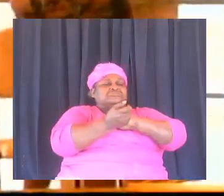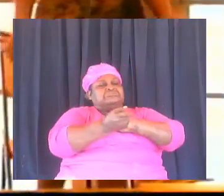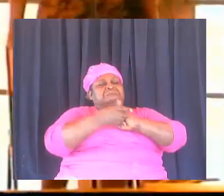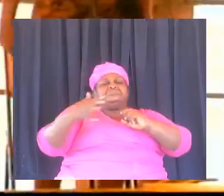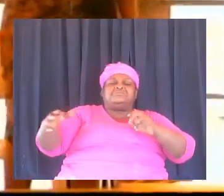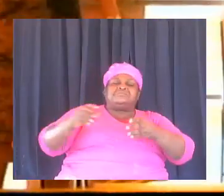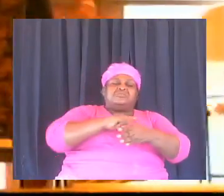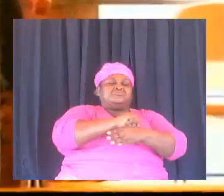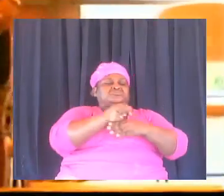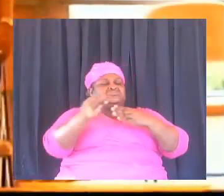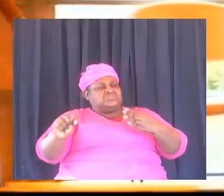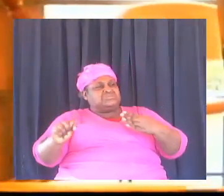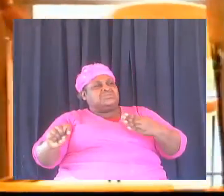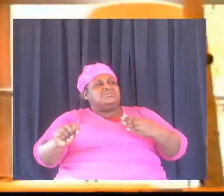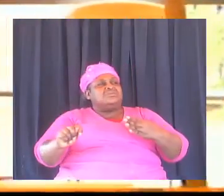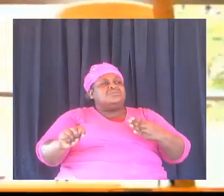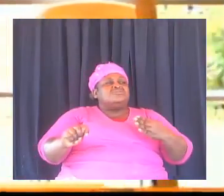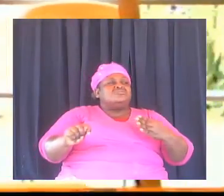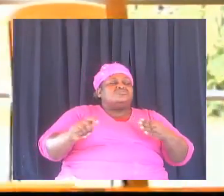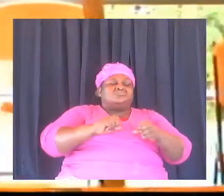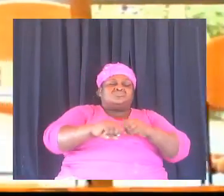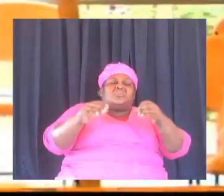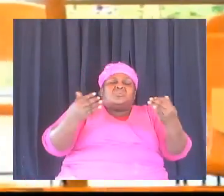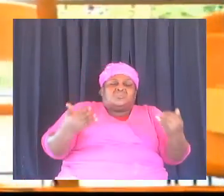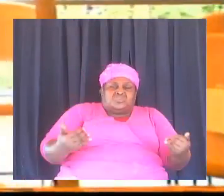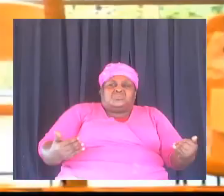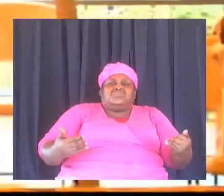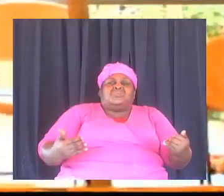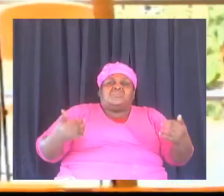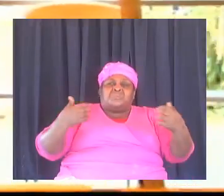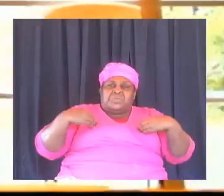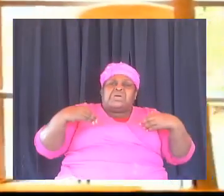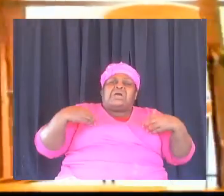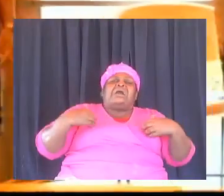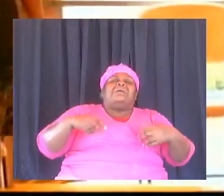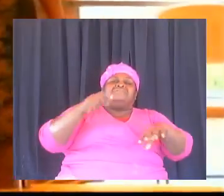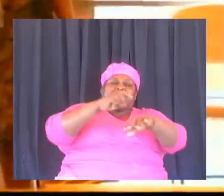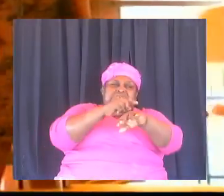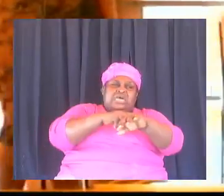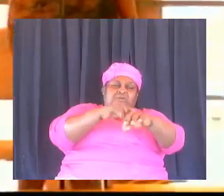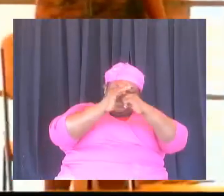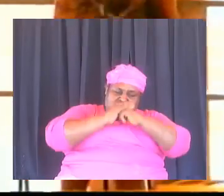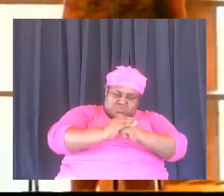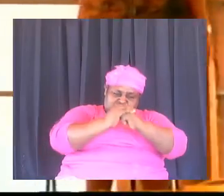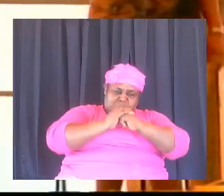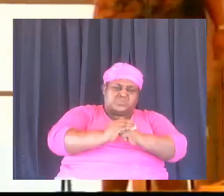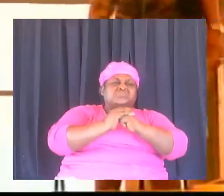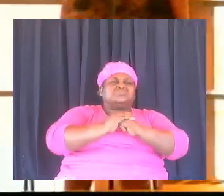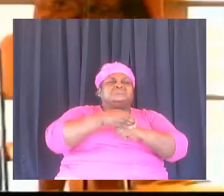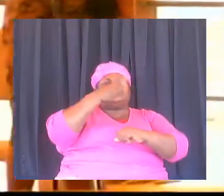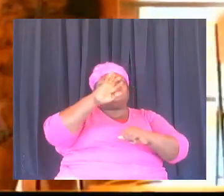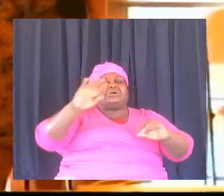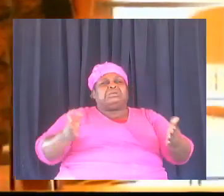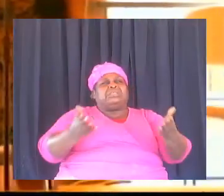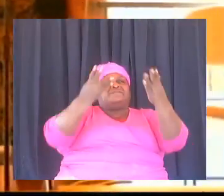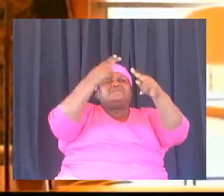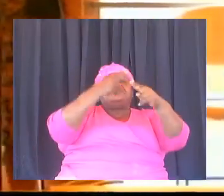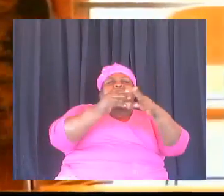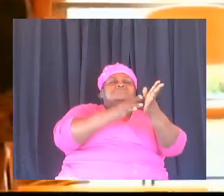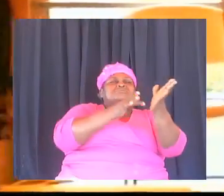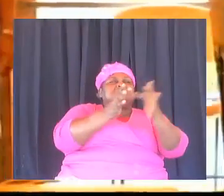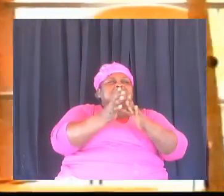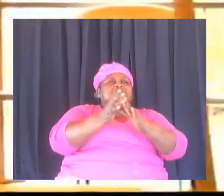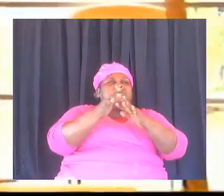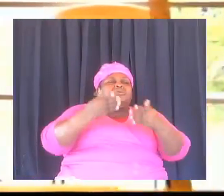we have the opportunity, we need to worship God. We need to lift him up. So if you come here this